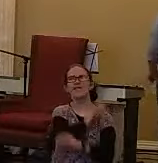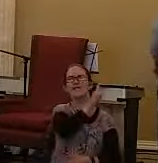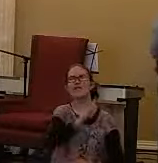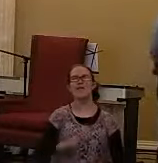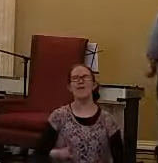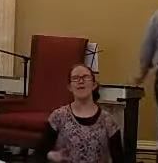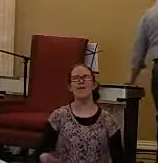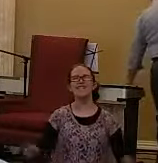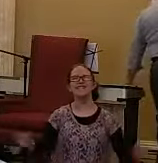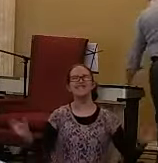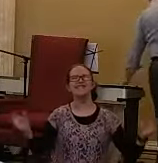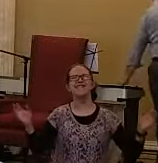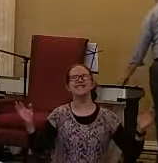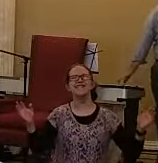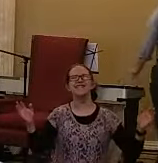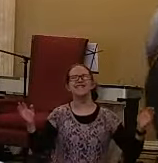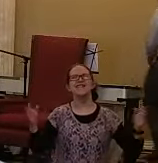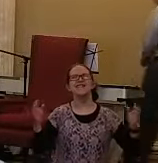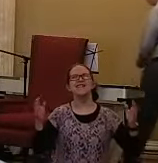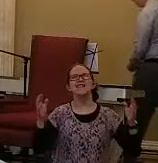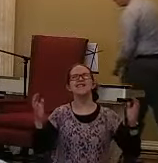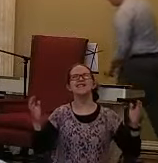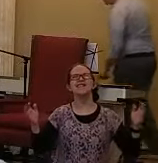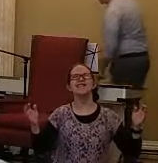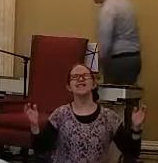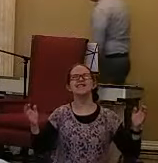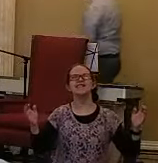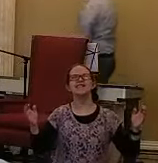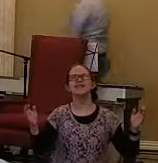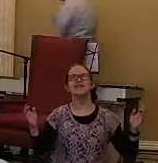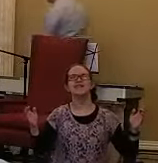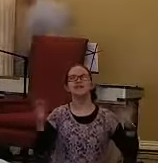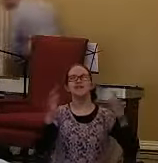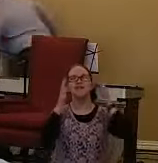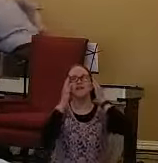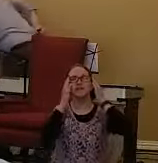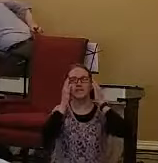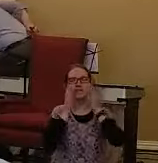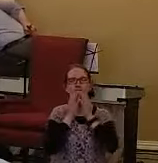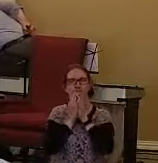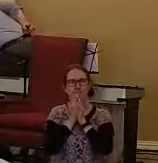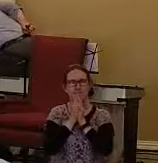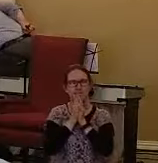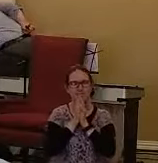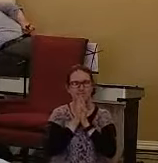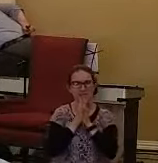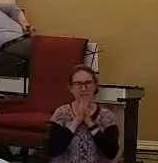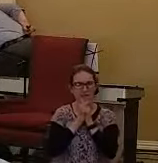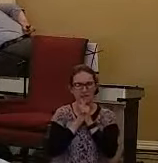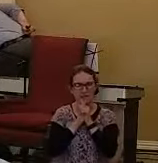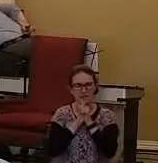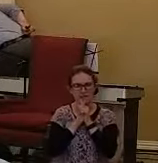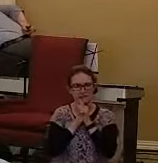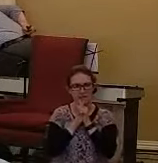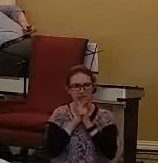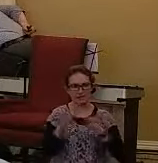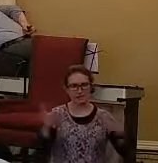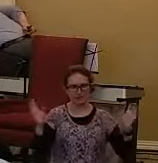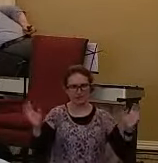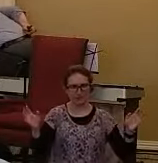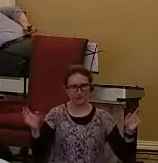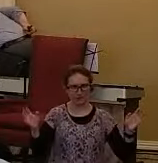Lord. Oh, hallelujah, Jesus. Thank you for your mighty presence, God. Thank